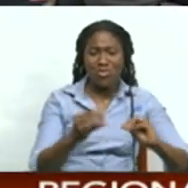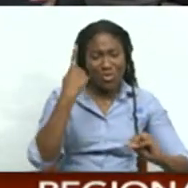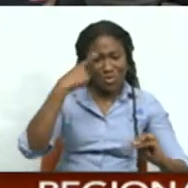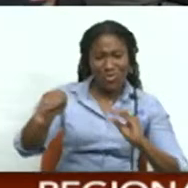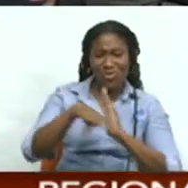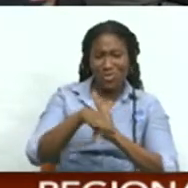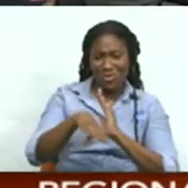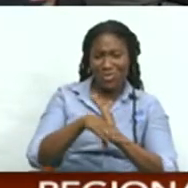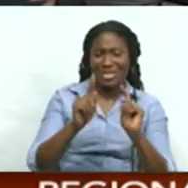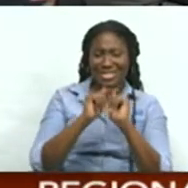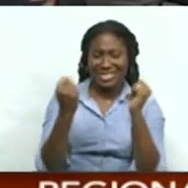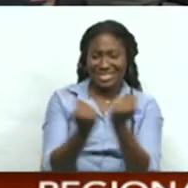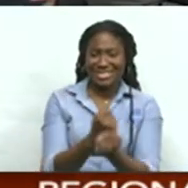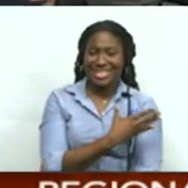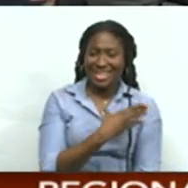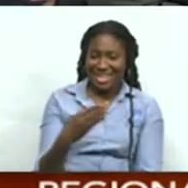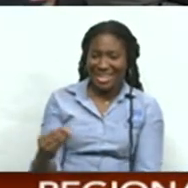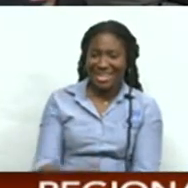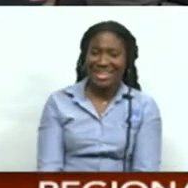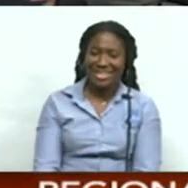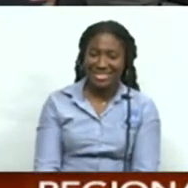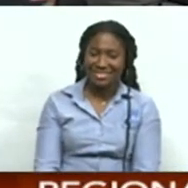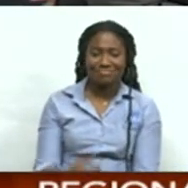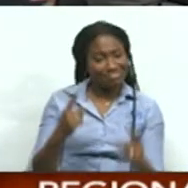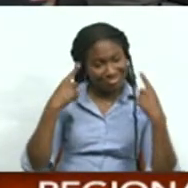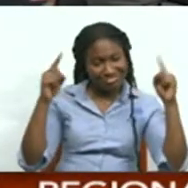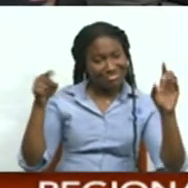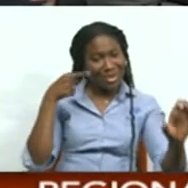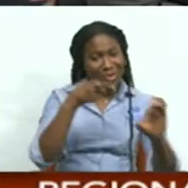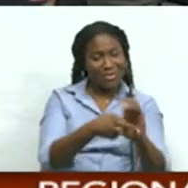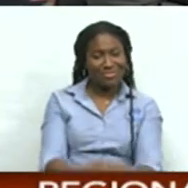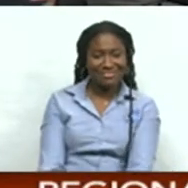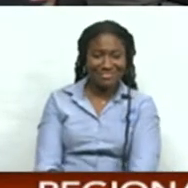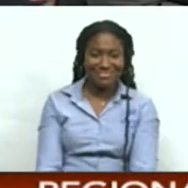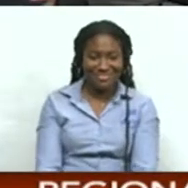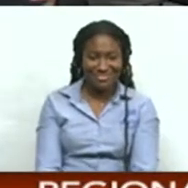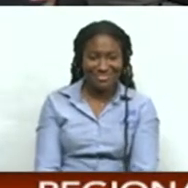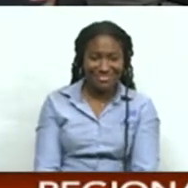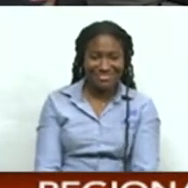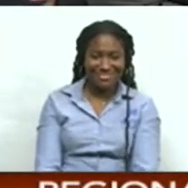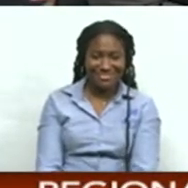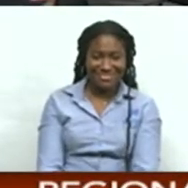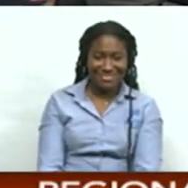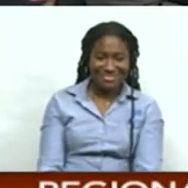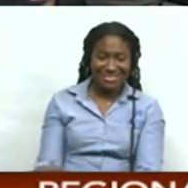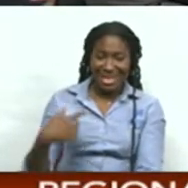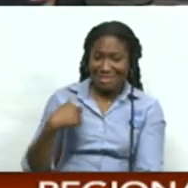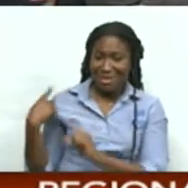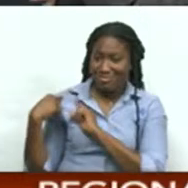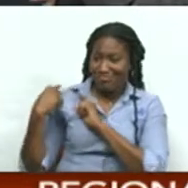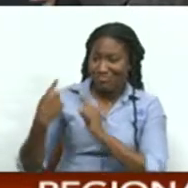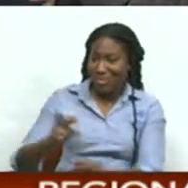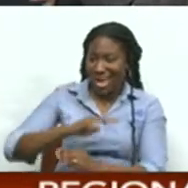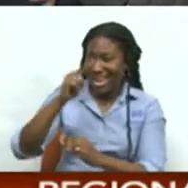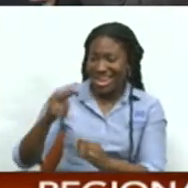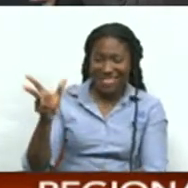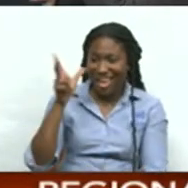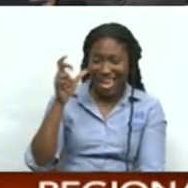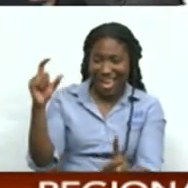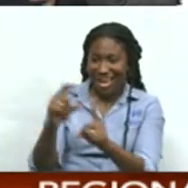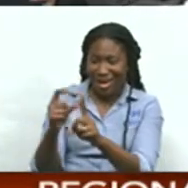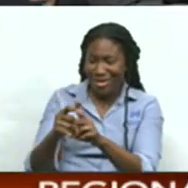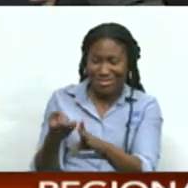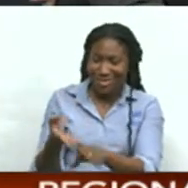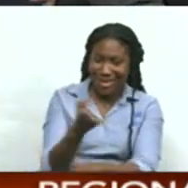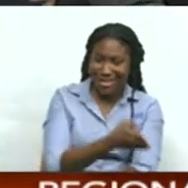team, and of course, resulting in a goal. I've played football 30 years now. And you don't know what's going on? Going